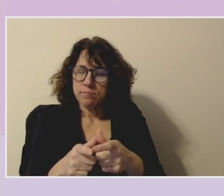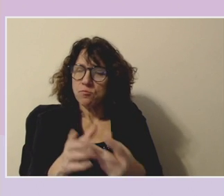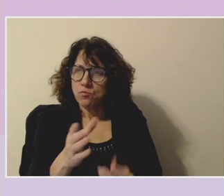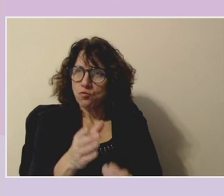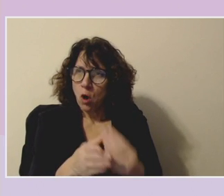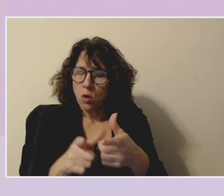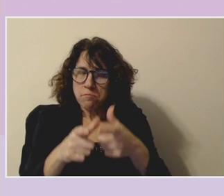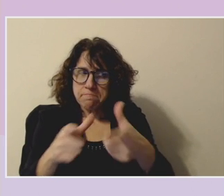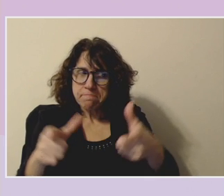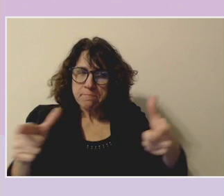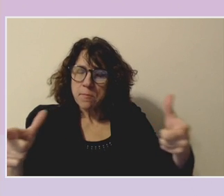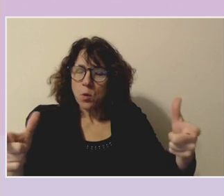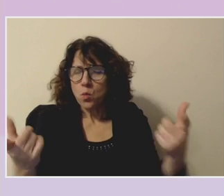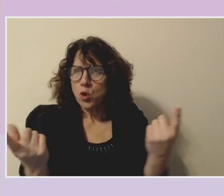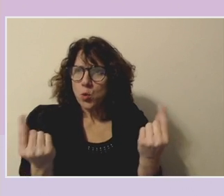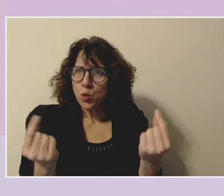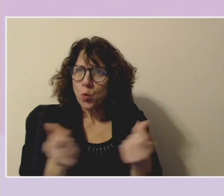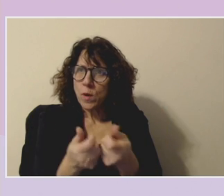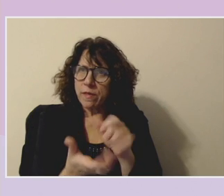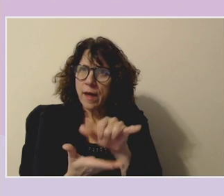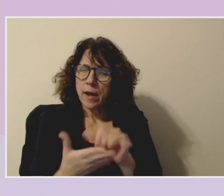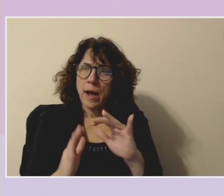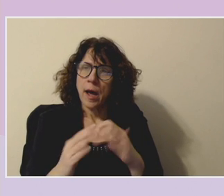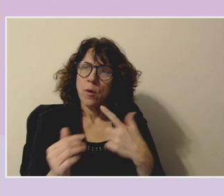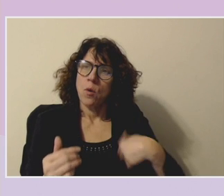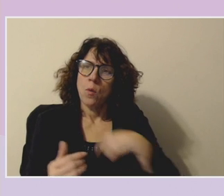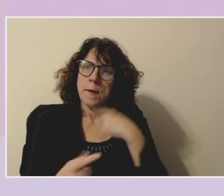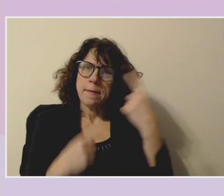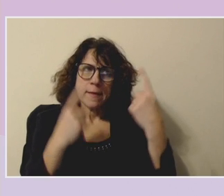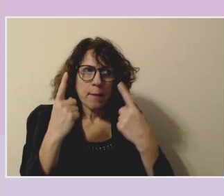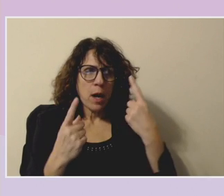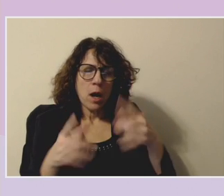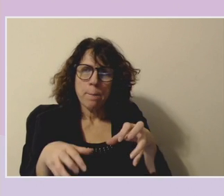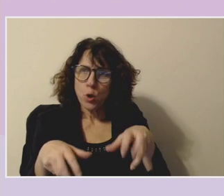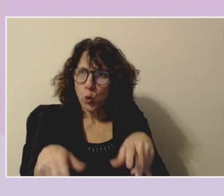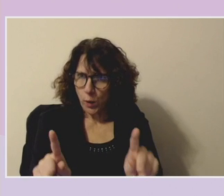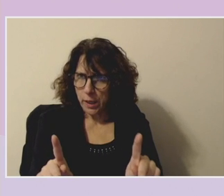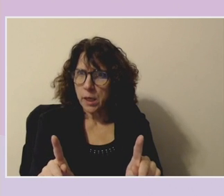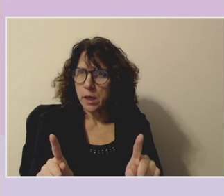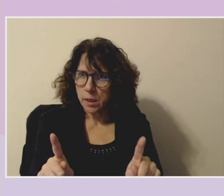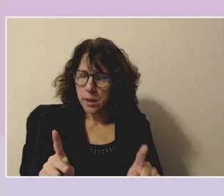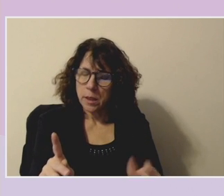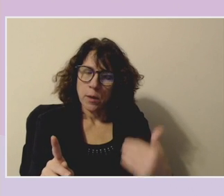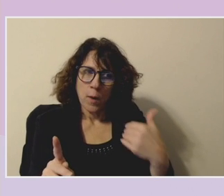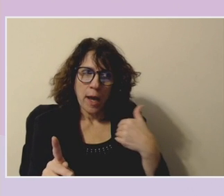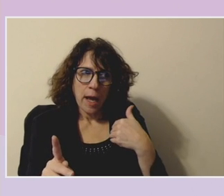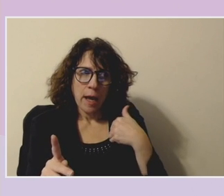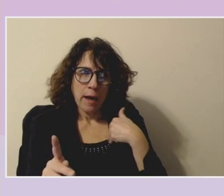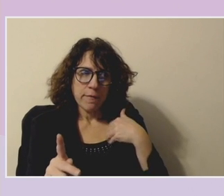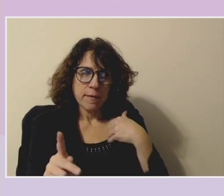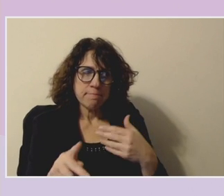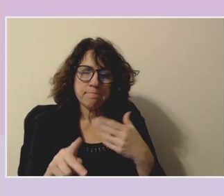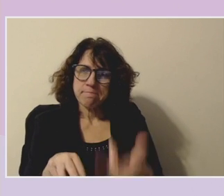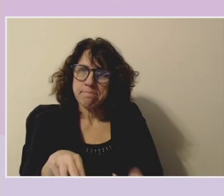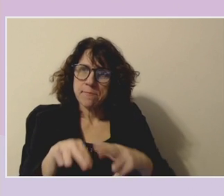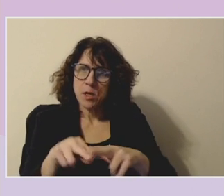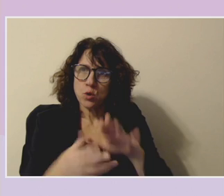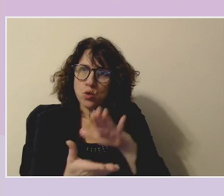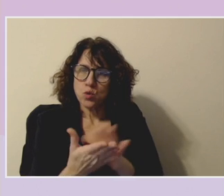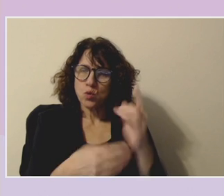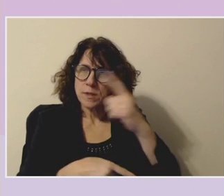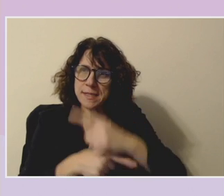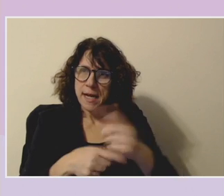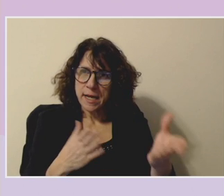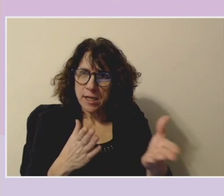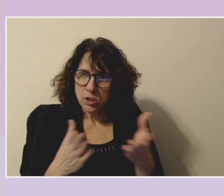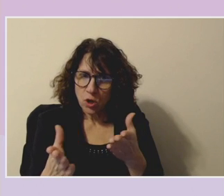What do you do with that? And how do we think about the opportunity that having an expanded school-based services state plan amendment